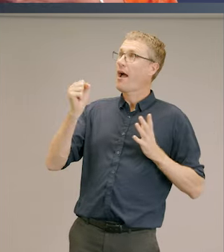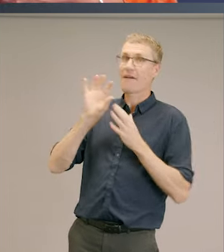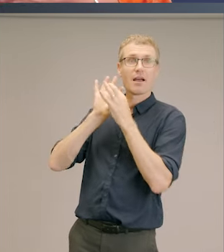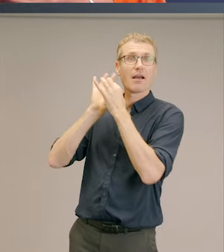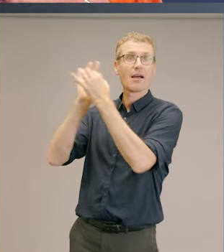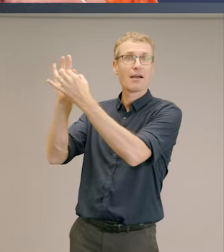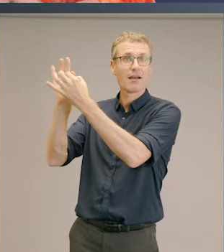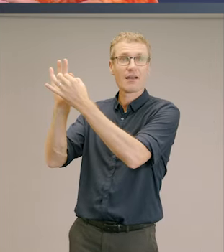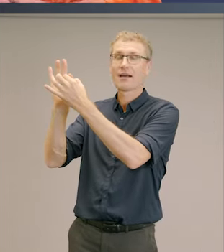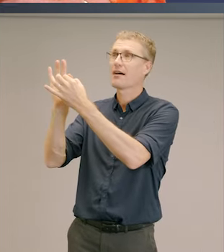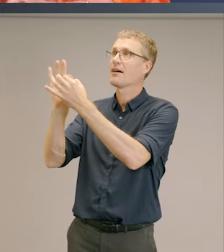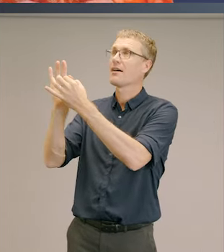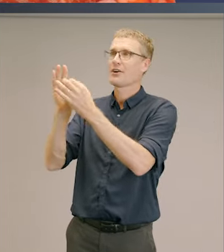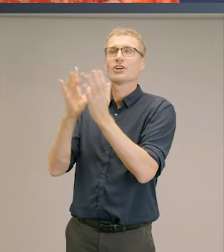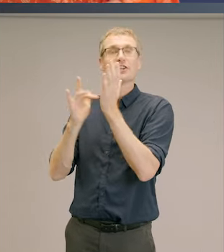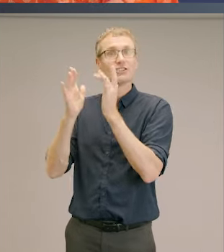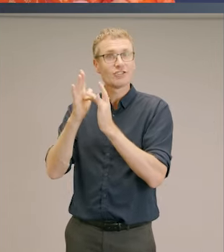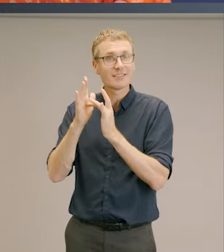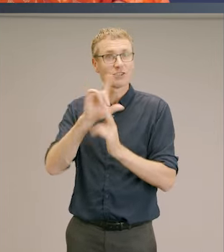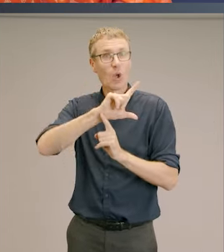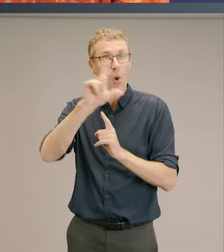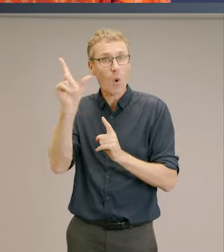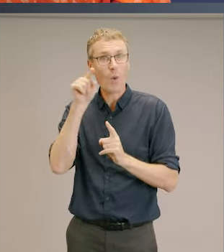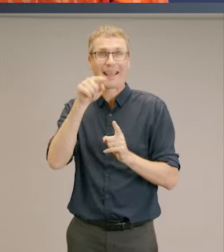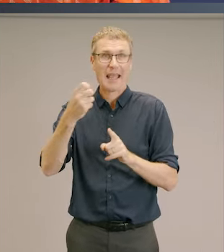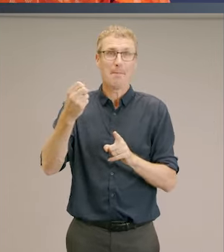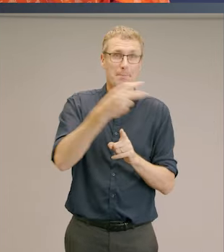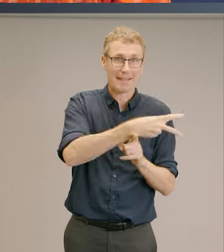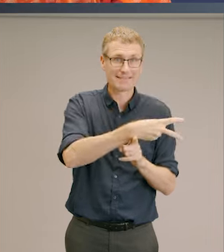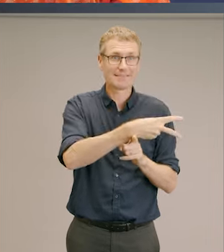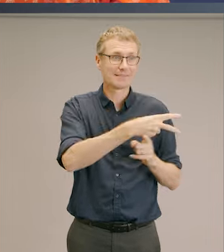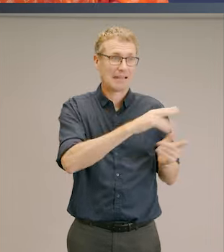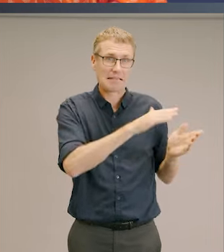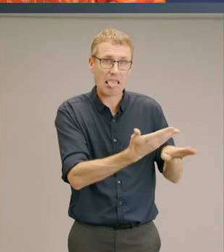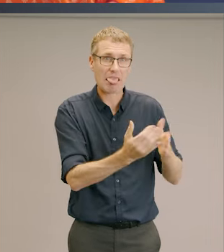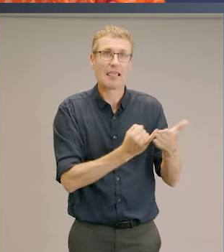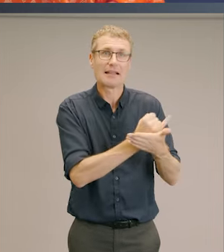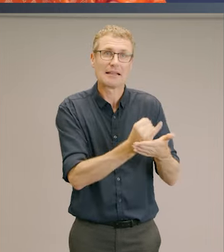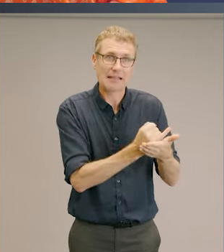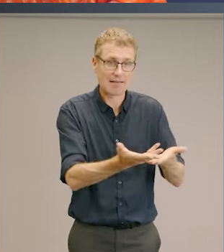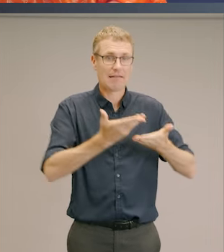thank God, he gives us victory over sin and death through Jesus, our Lord Christ, our Lord Jesus